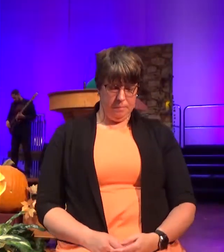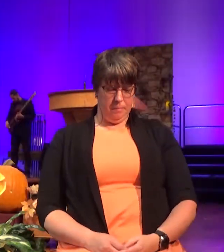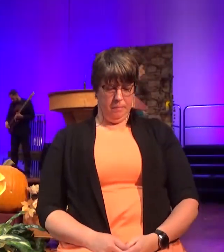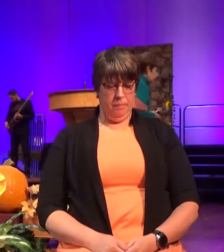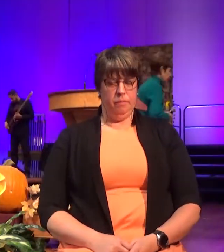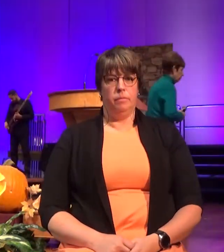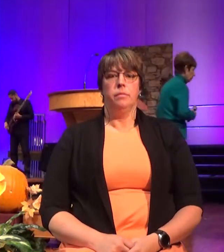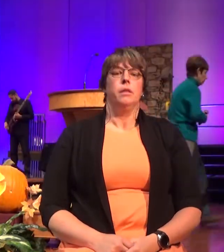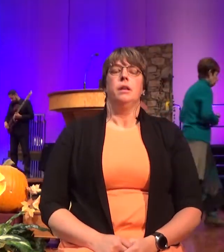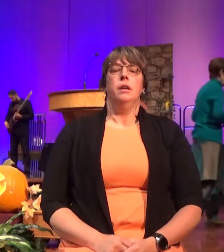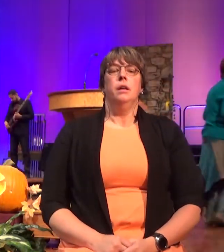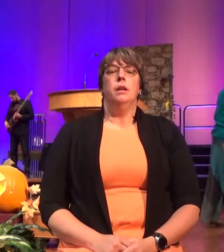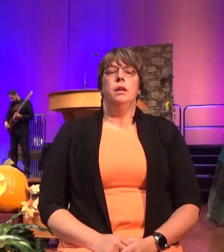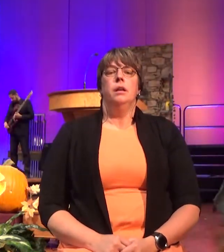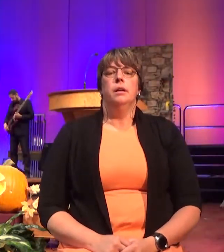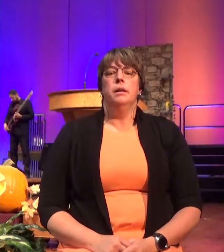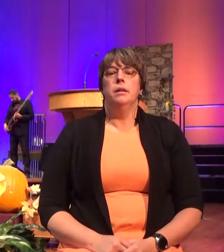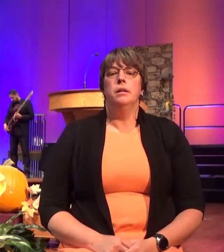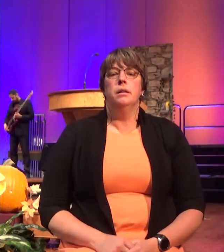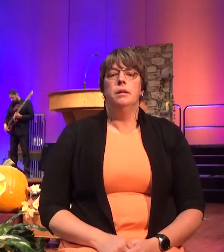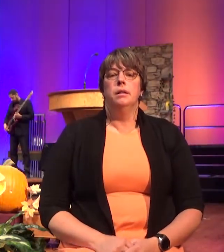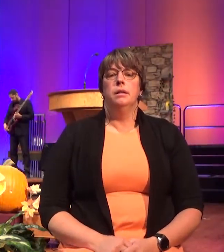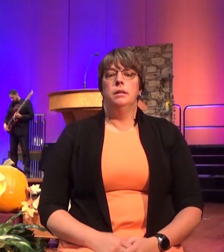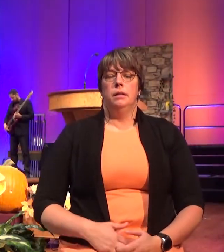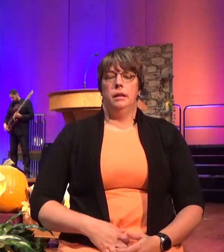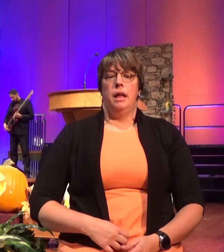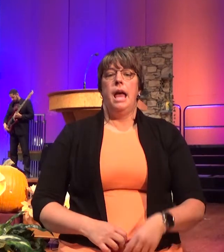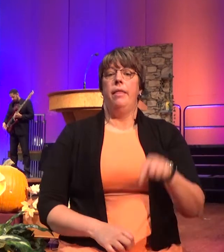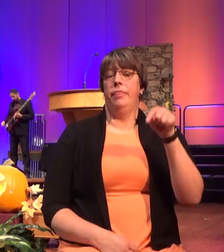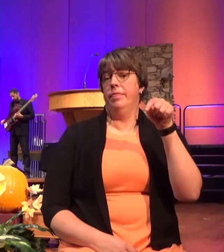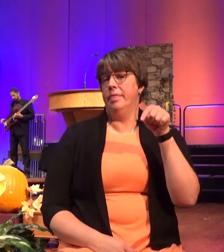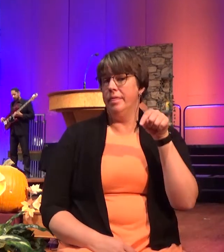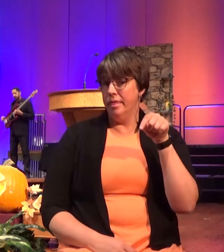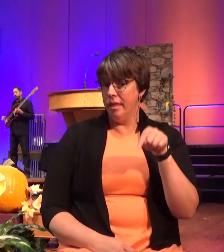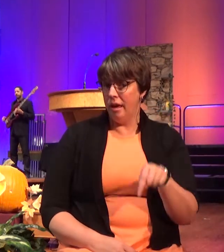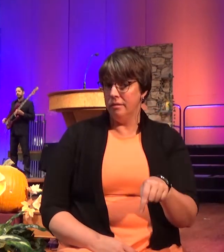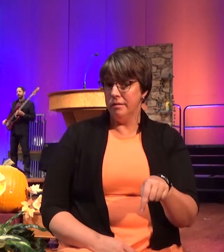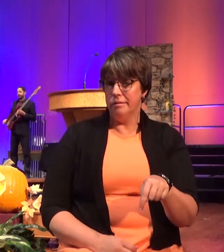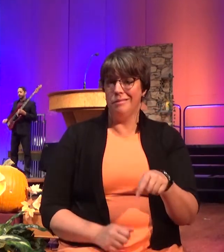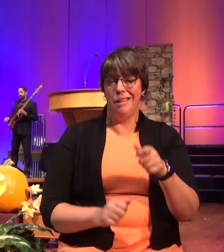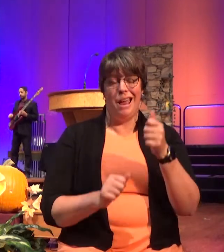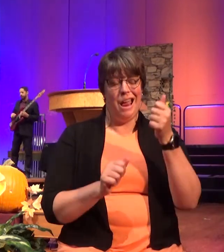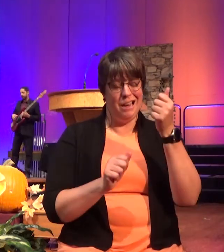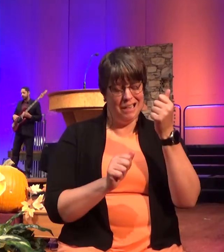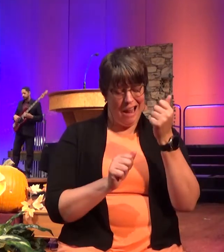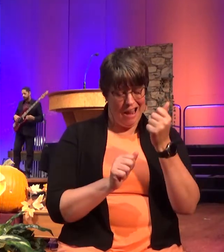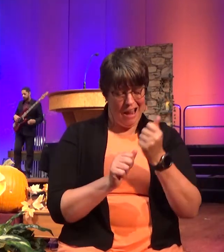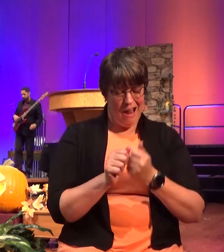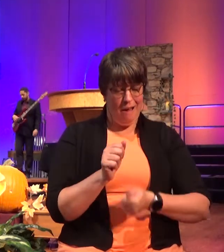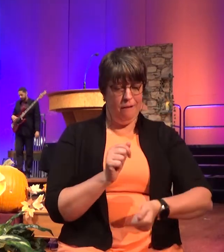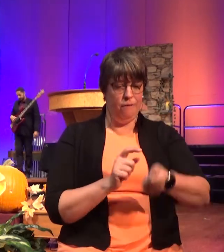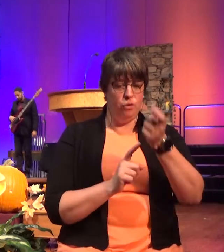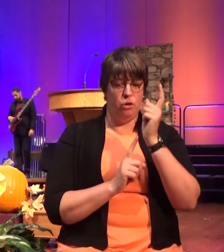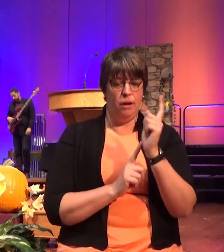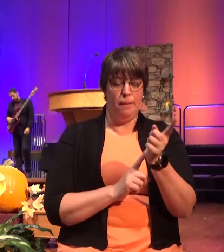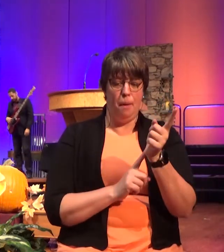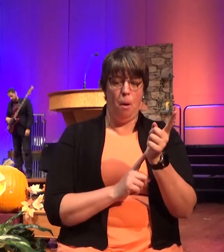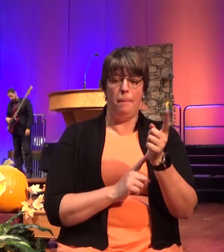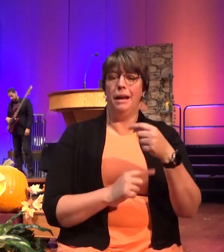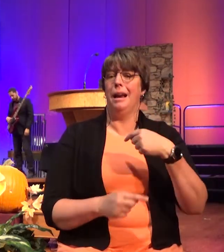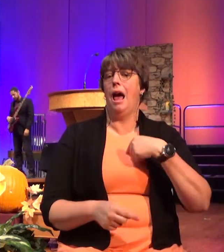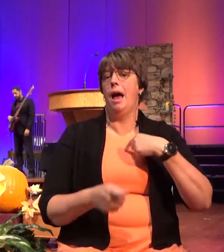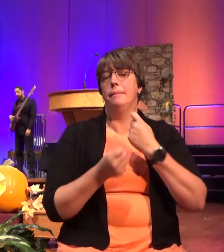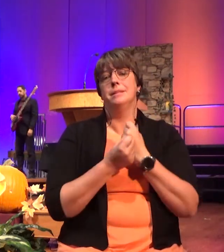In this and every moment, I am safe